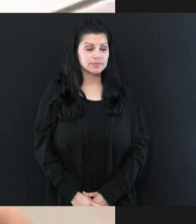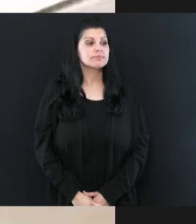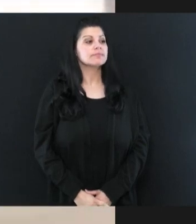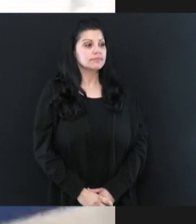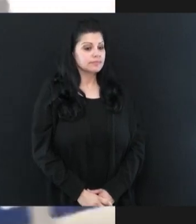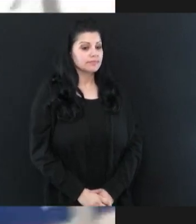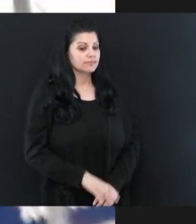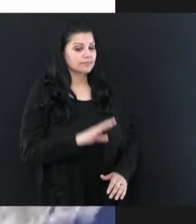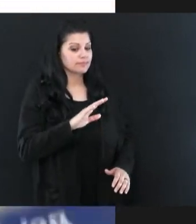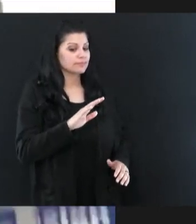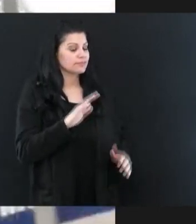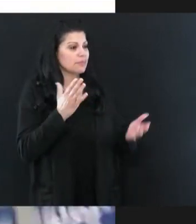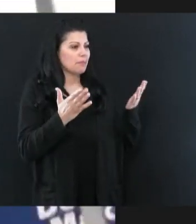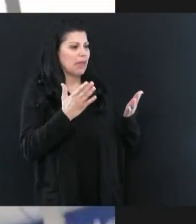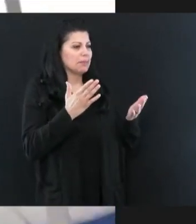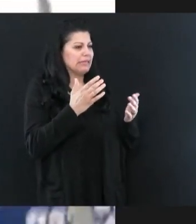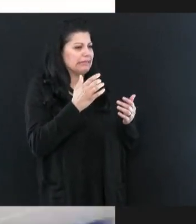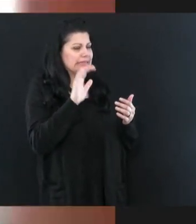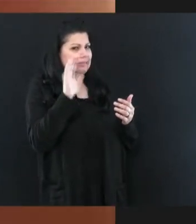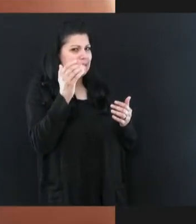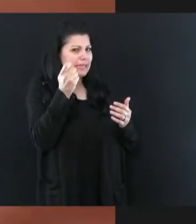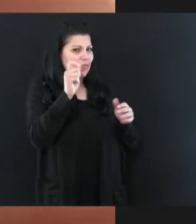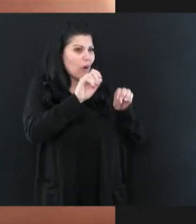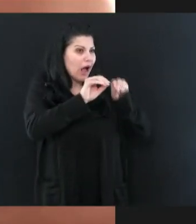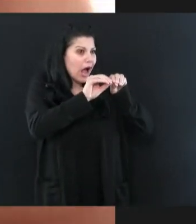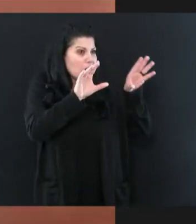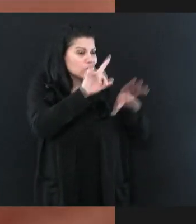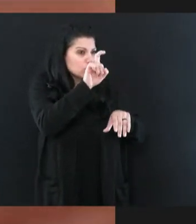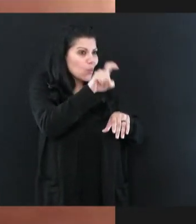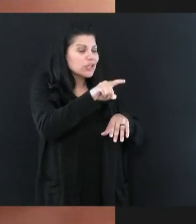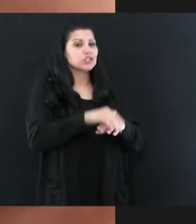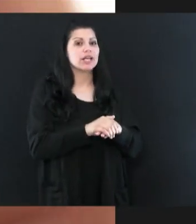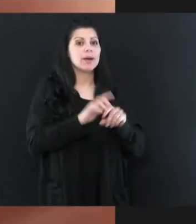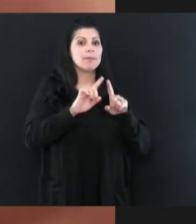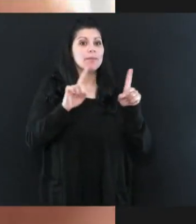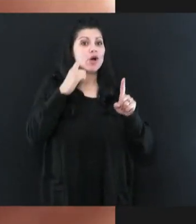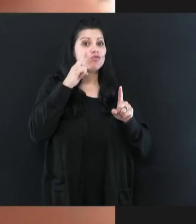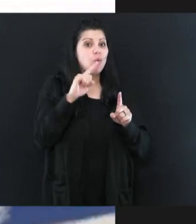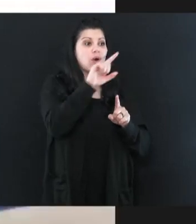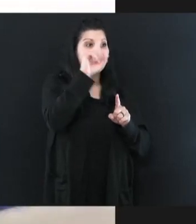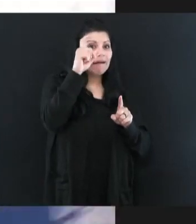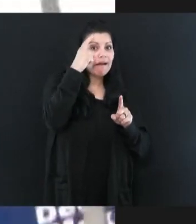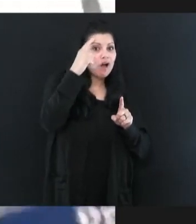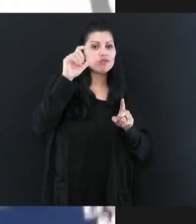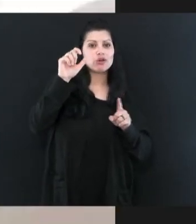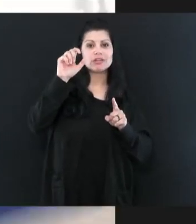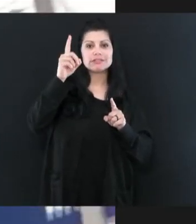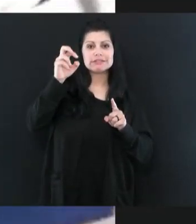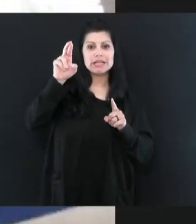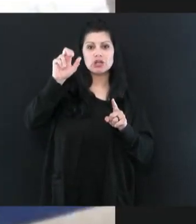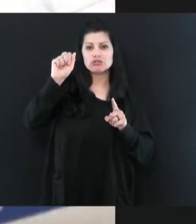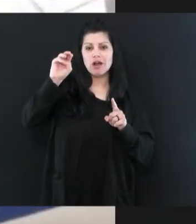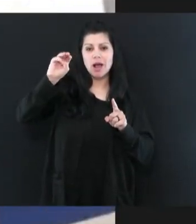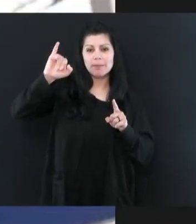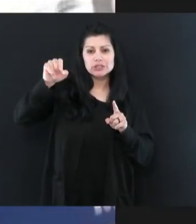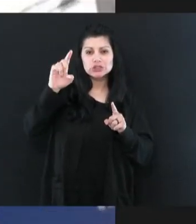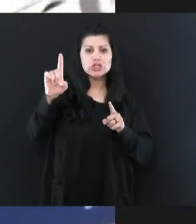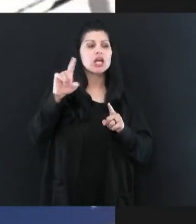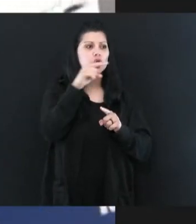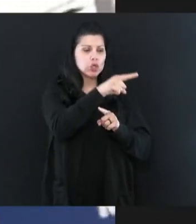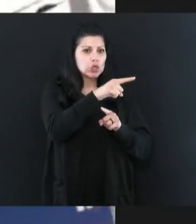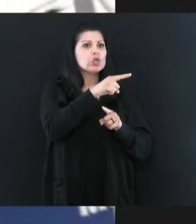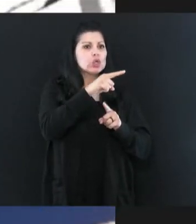This probably seems like an obvious question, but I've got to ask it, and I'd like the governor and Dr. Amjad to respond. You mentioned the success of Kanawha